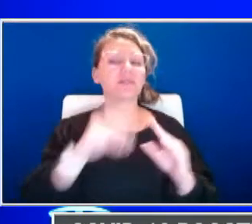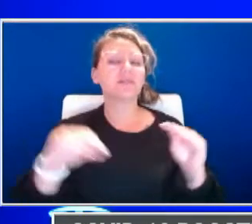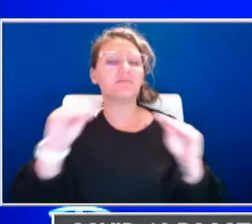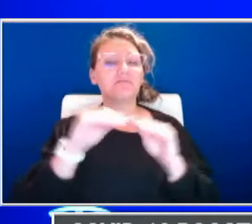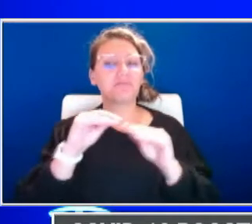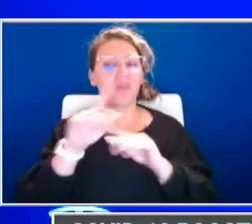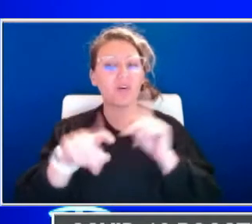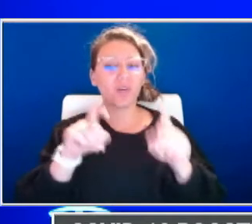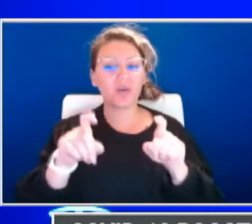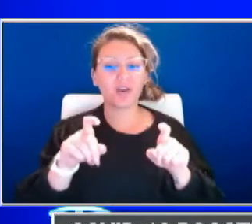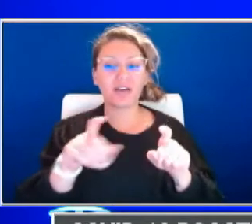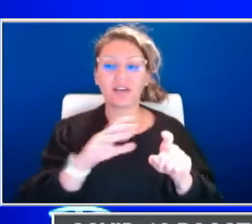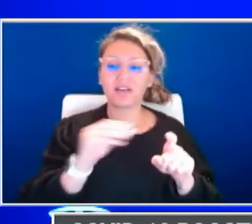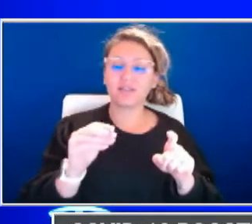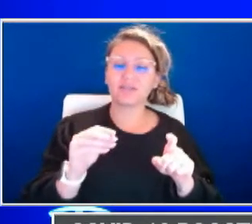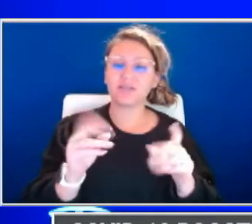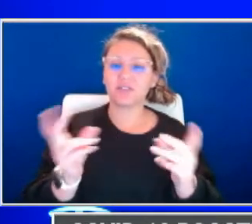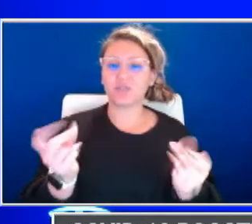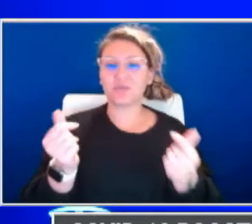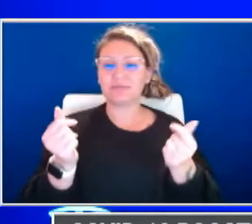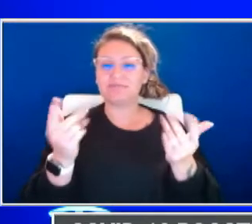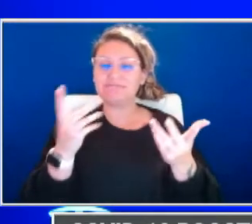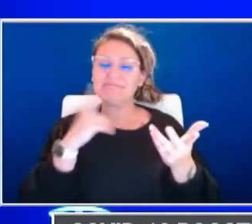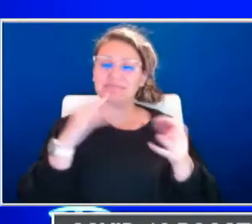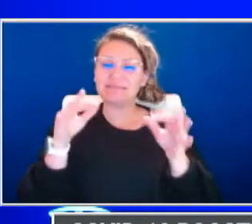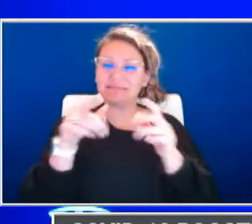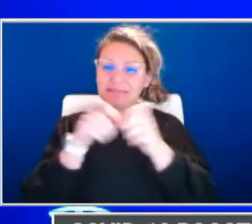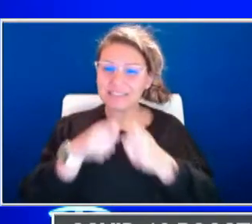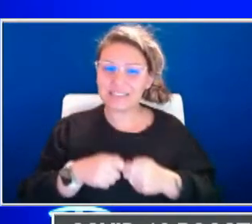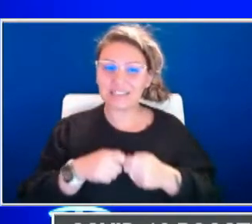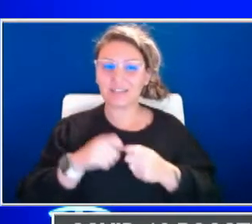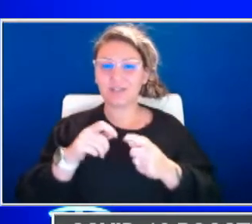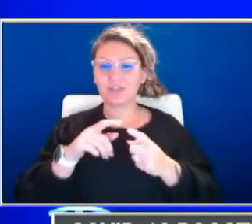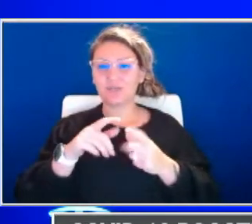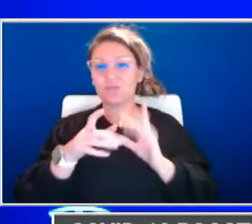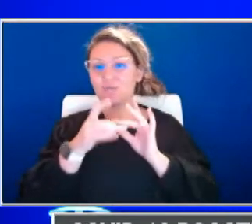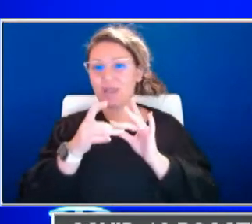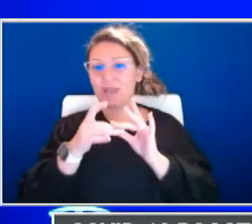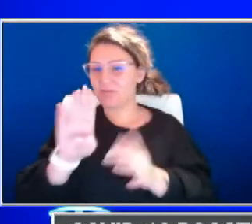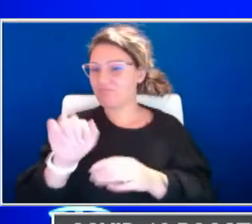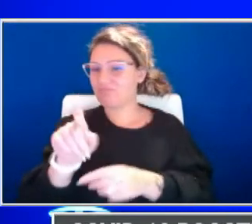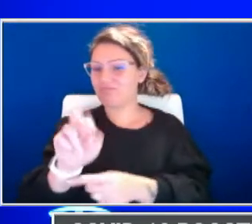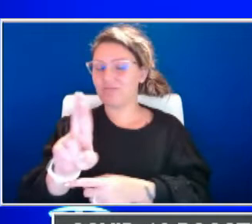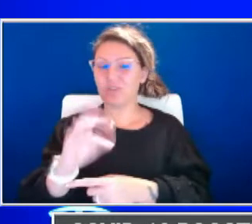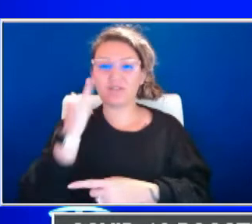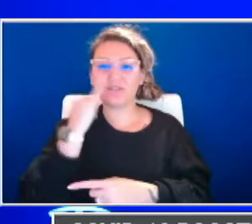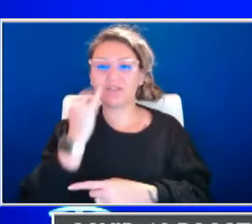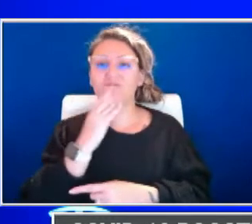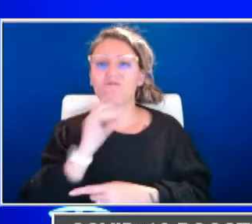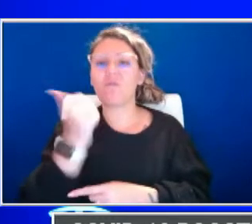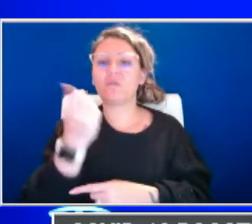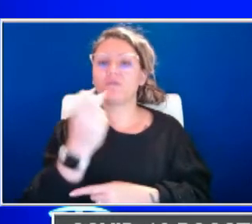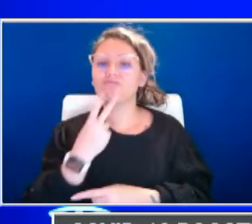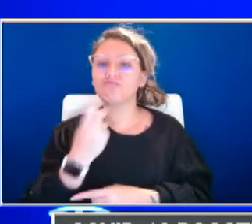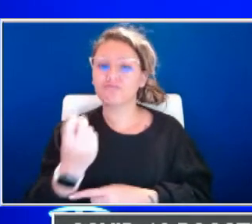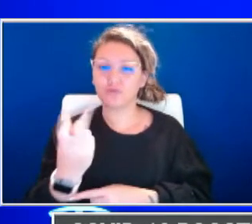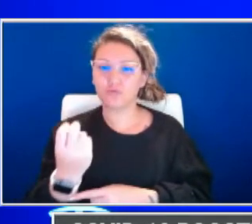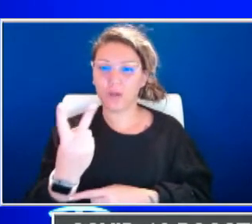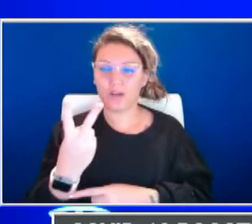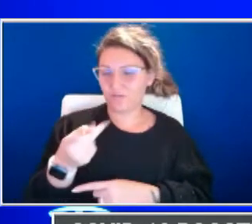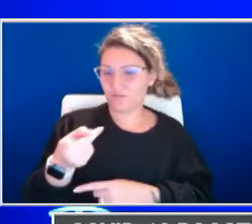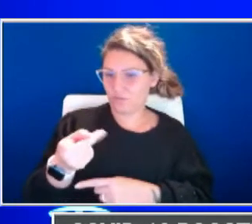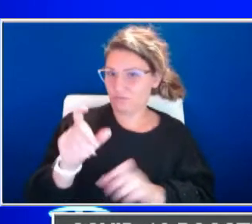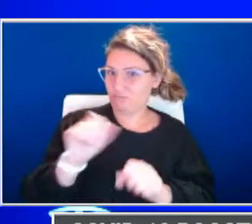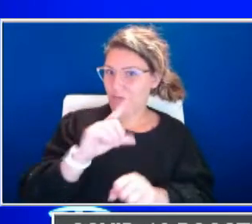and dirty details about the boosters. Certainly, if you are 12 and over, you are eligible for this next